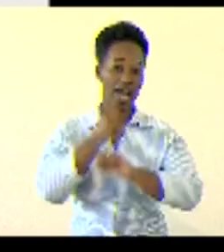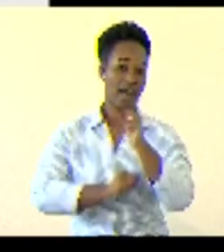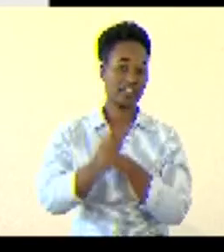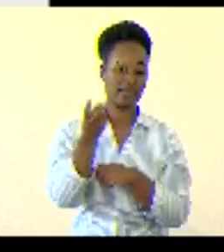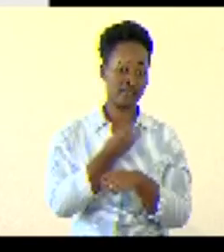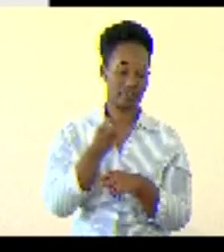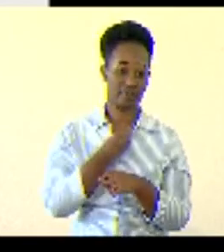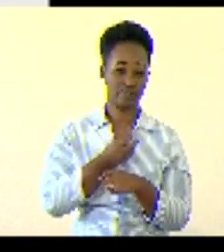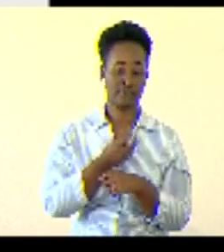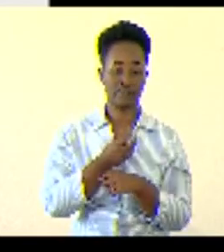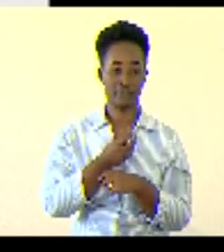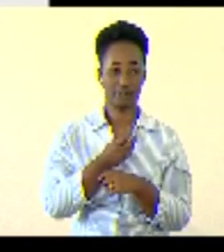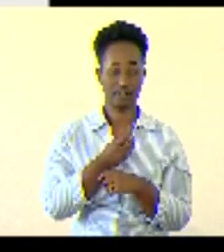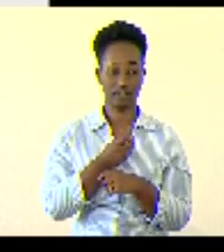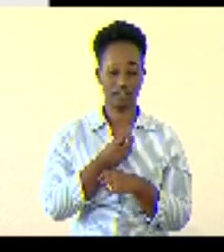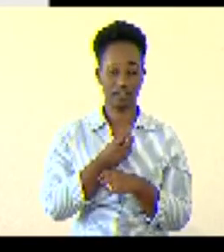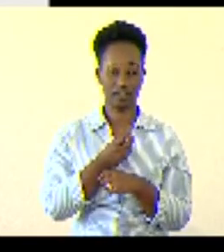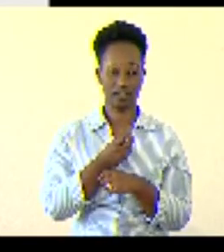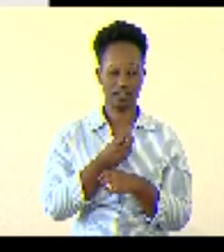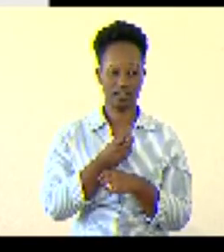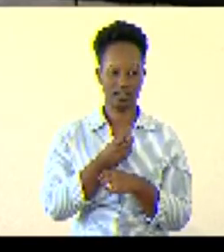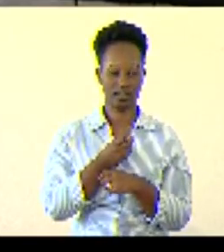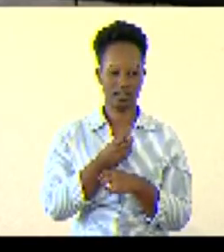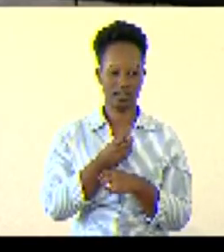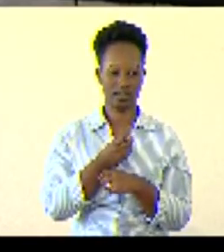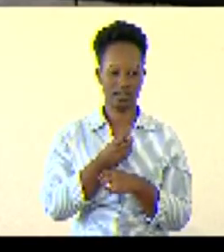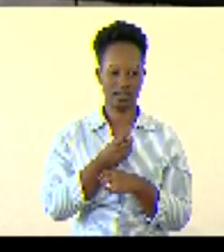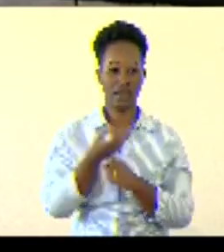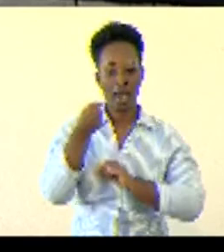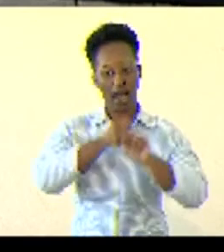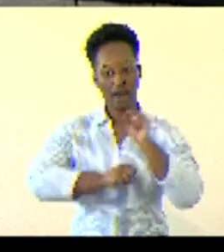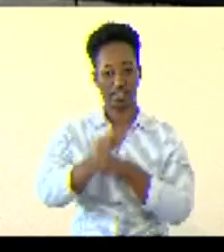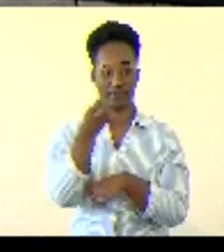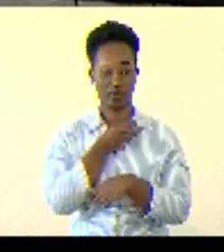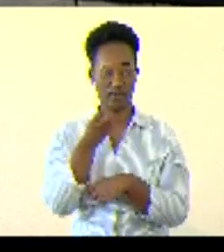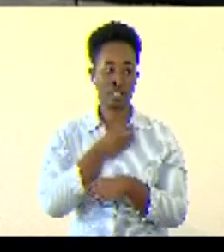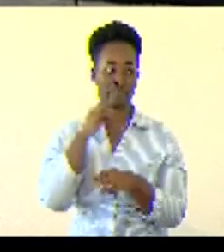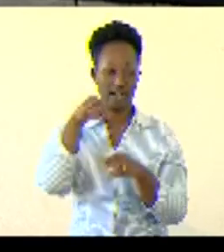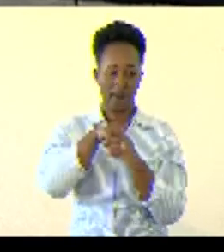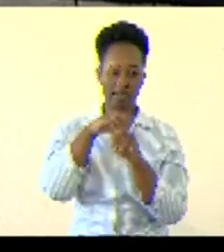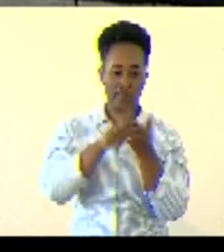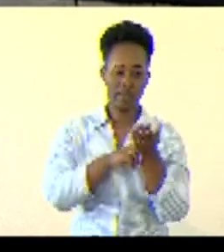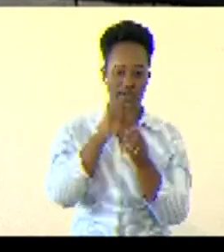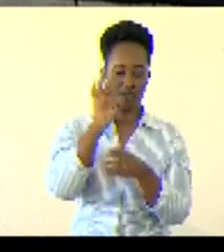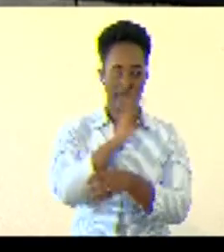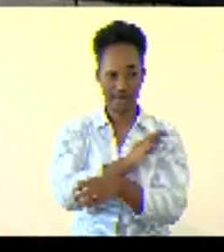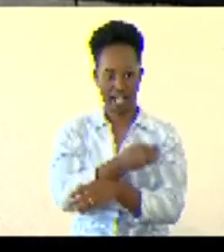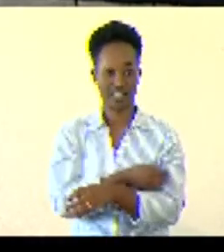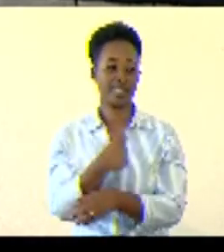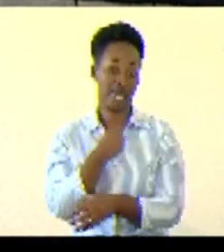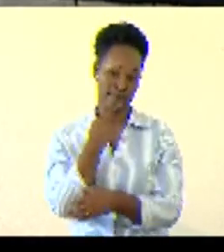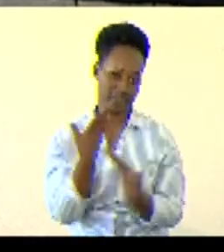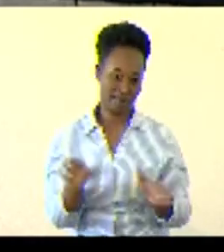transport, I'm making a summary of the lesson. The summary of the lesson is here. Active transport involves the use of energy. I think I mentioned